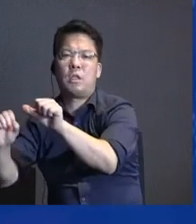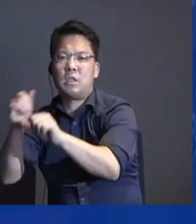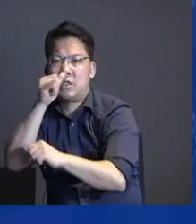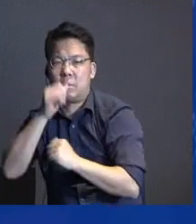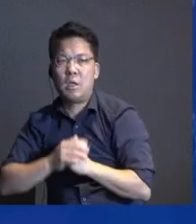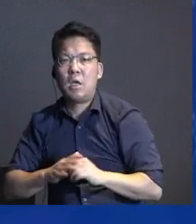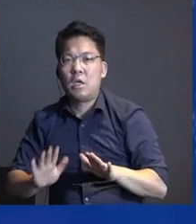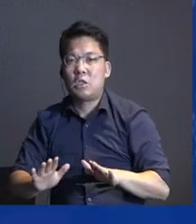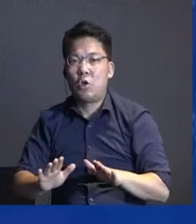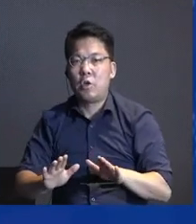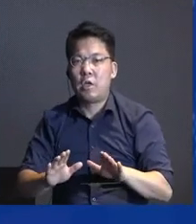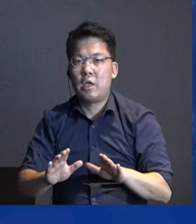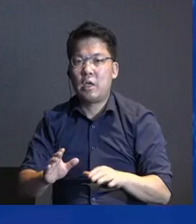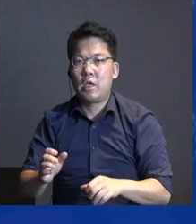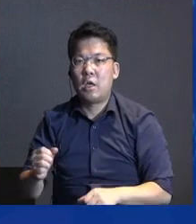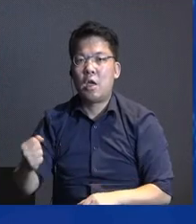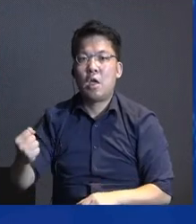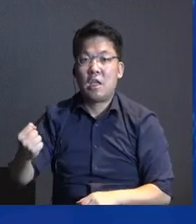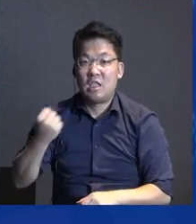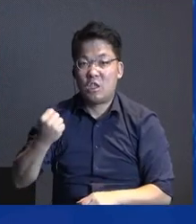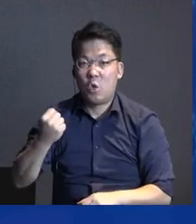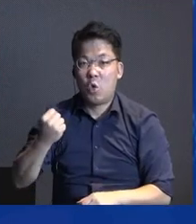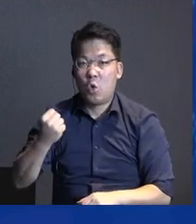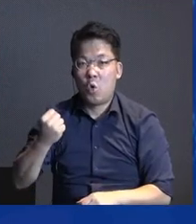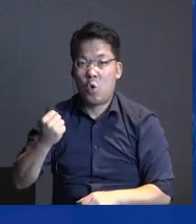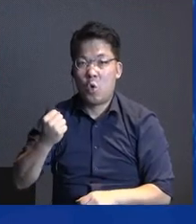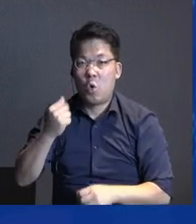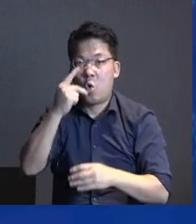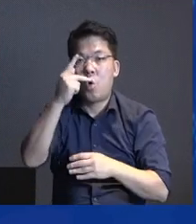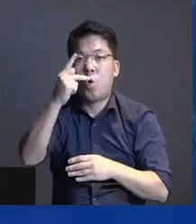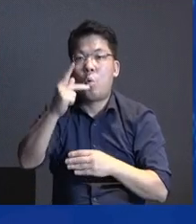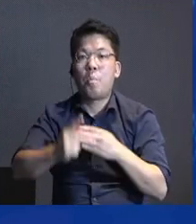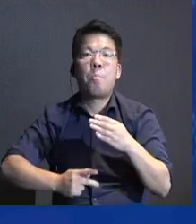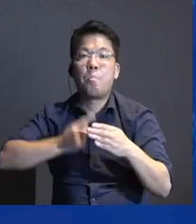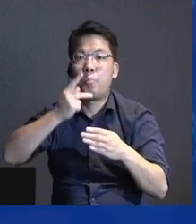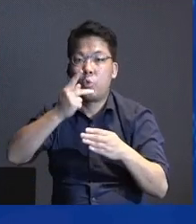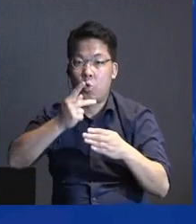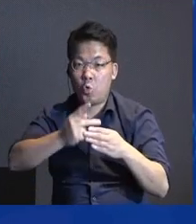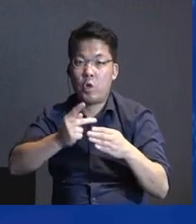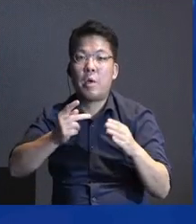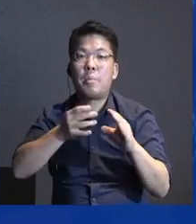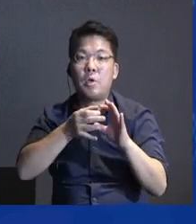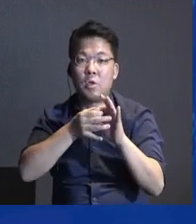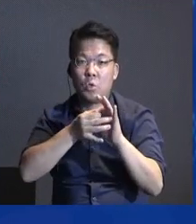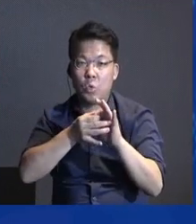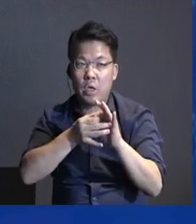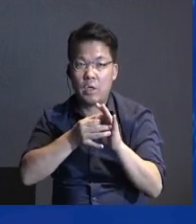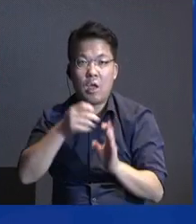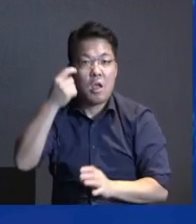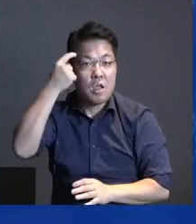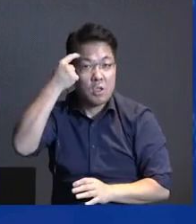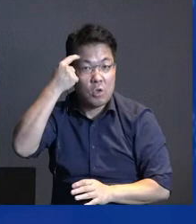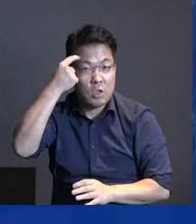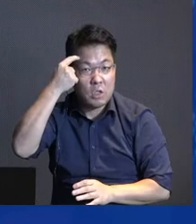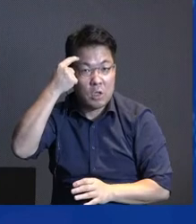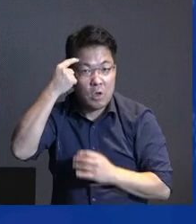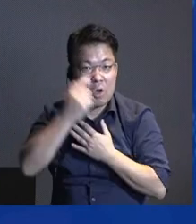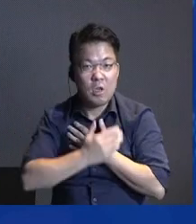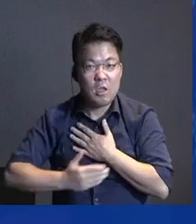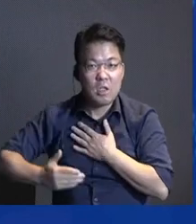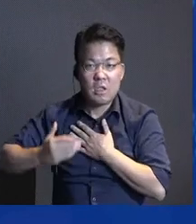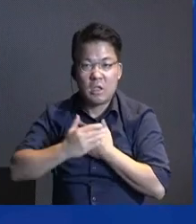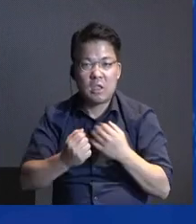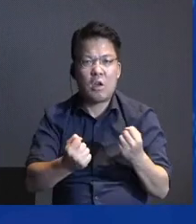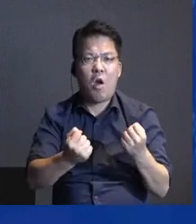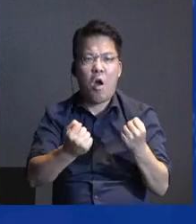with strong hearts. It conveys the meaning of physical and mental healthiness. The thing that the municipality have